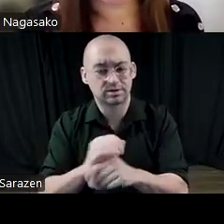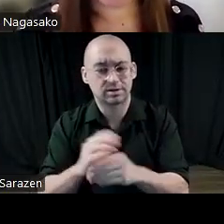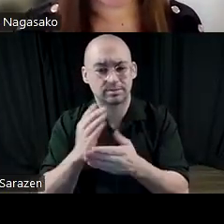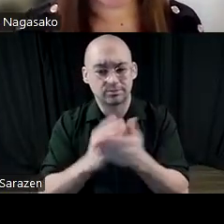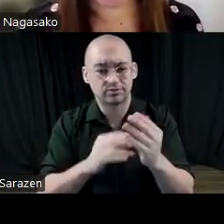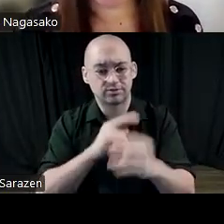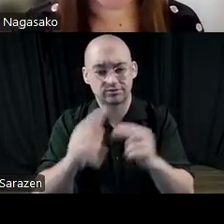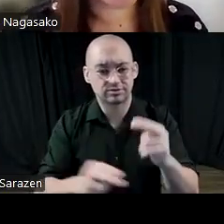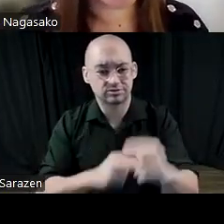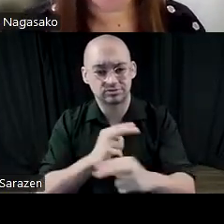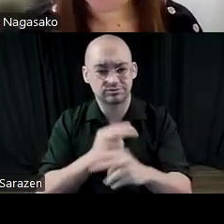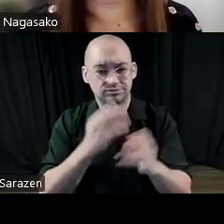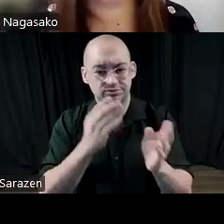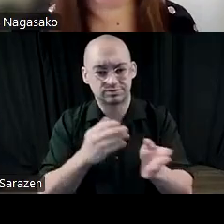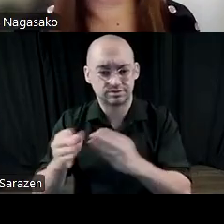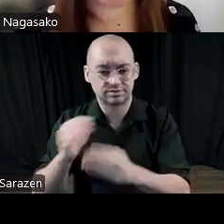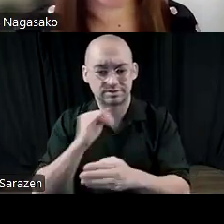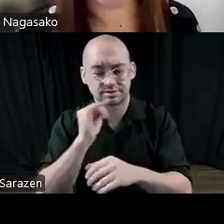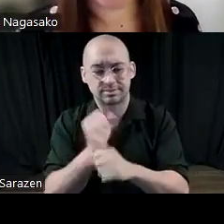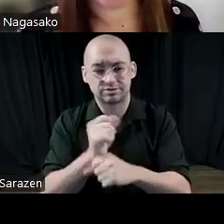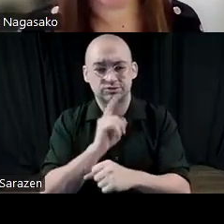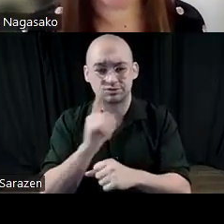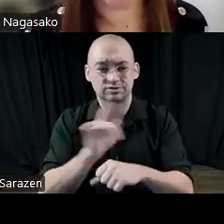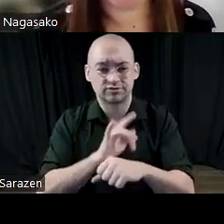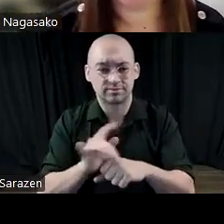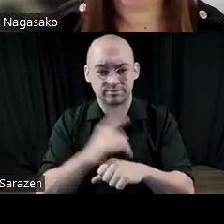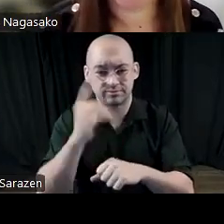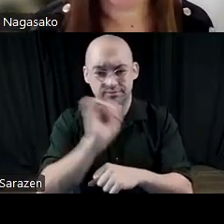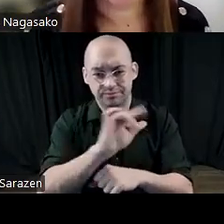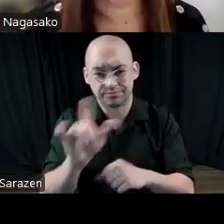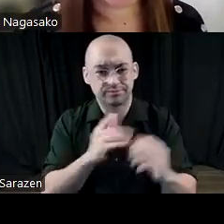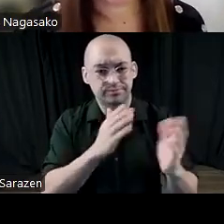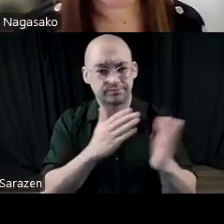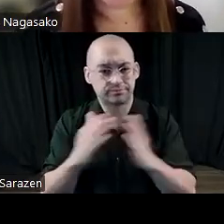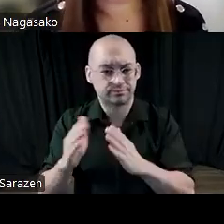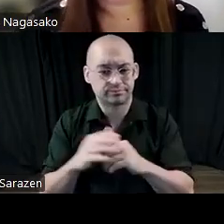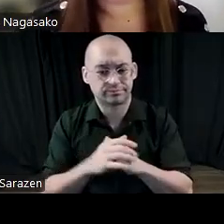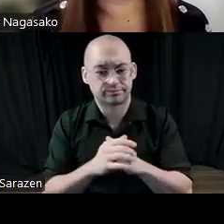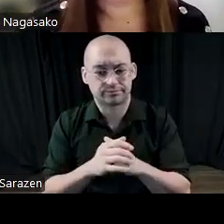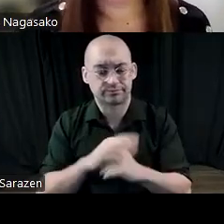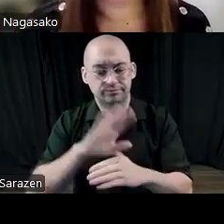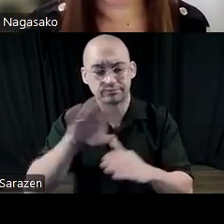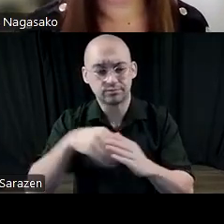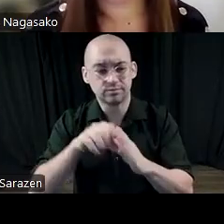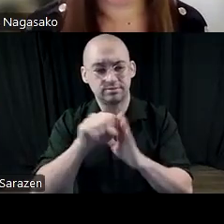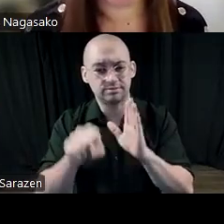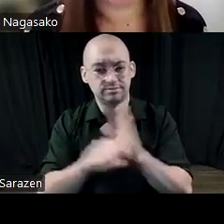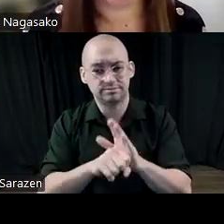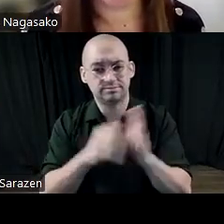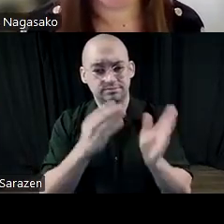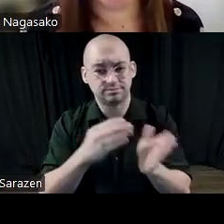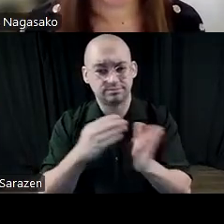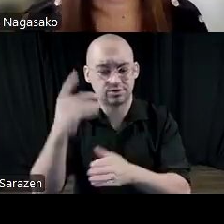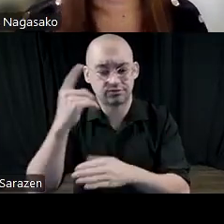strategy is to make sure those are available to all communities and population groups in California. So a statewide strategy for universal promotion